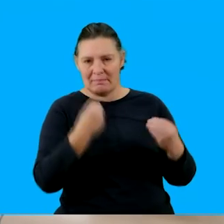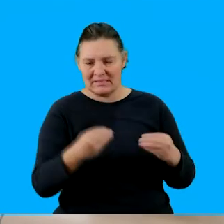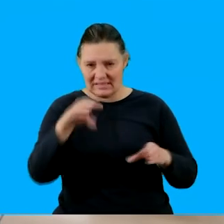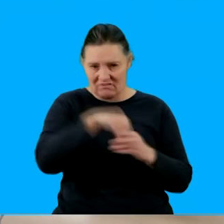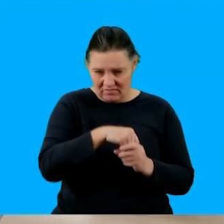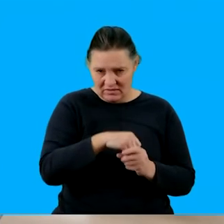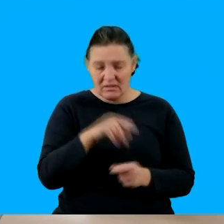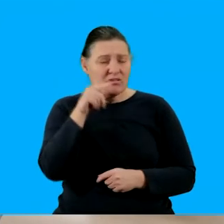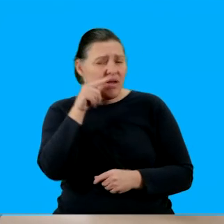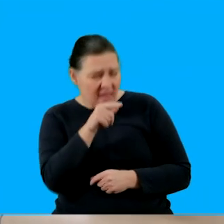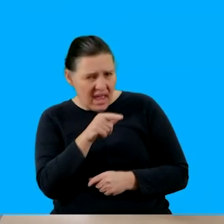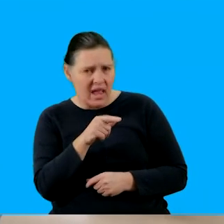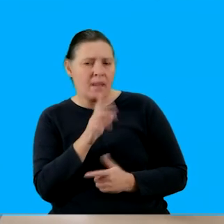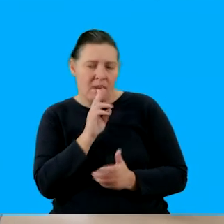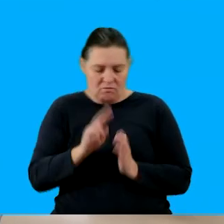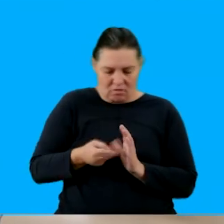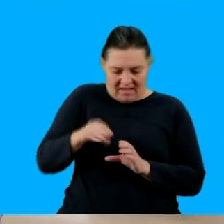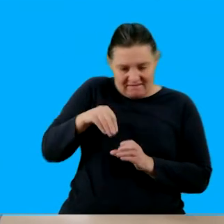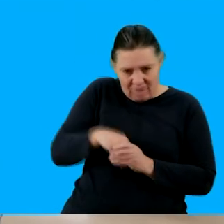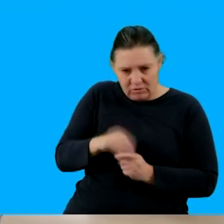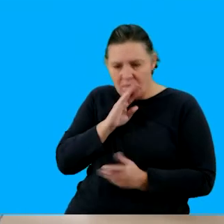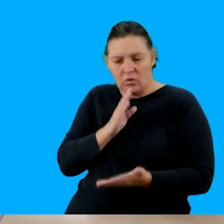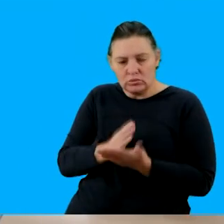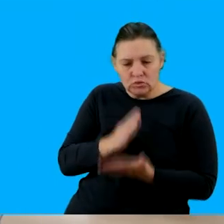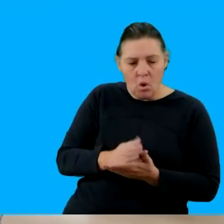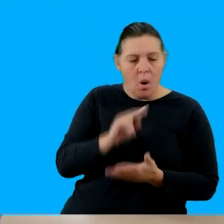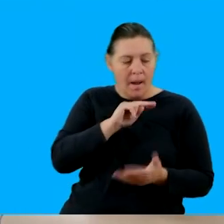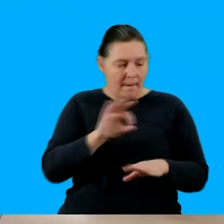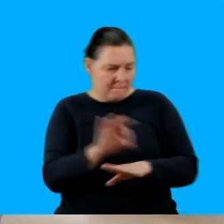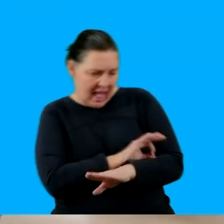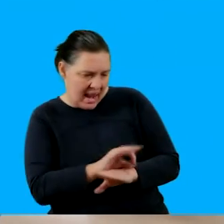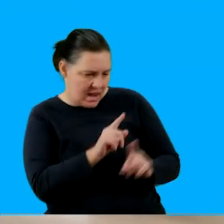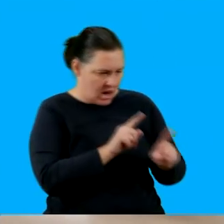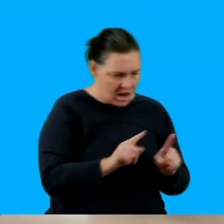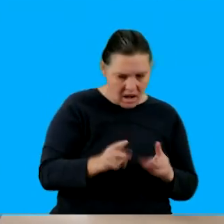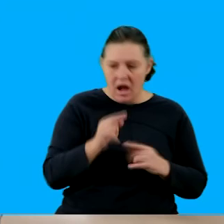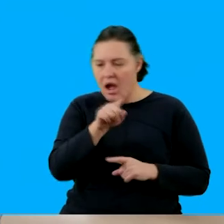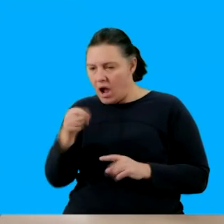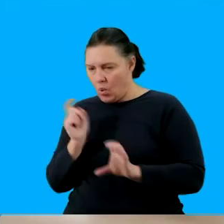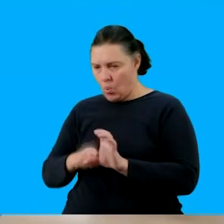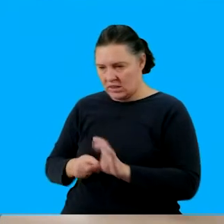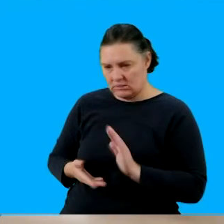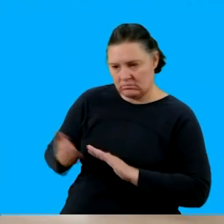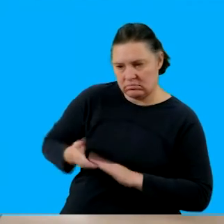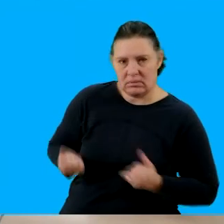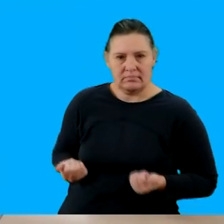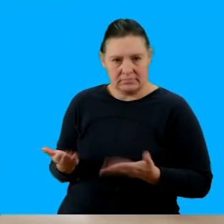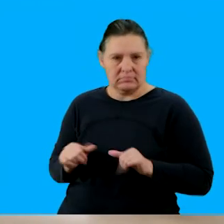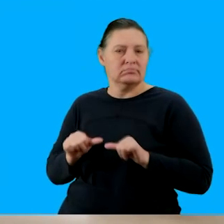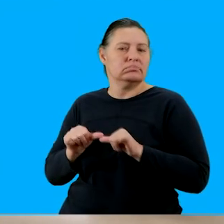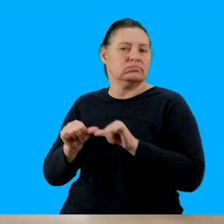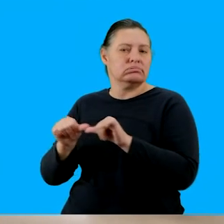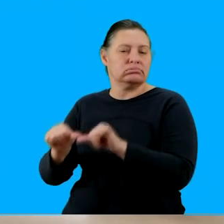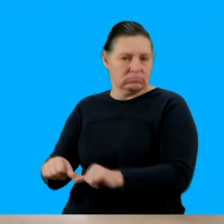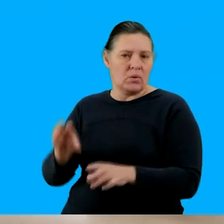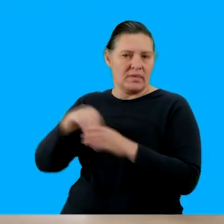business, which has a role to play in terms of making sure that they plan and they make sure that quality is consistent